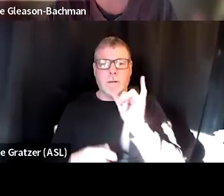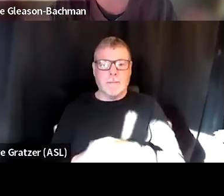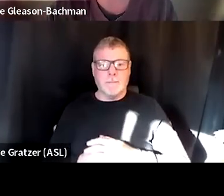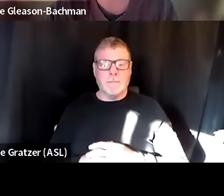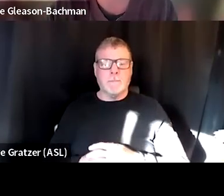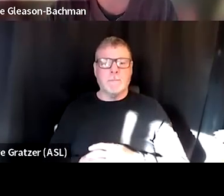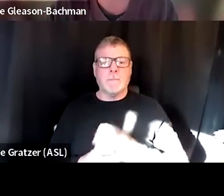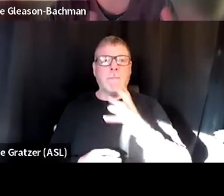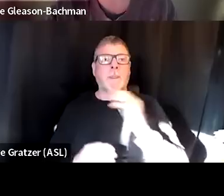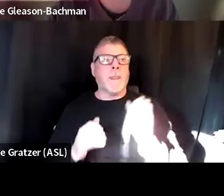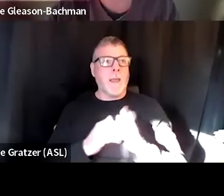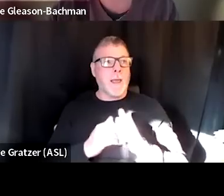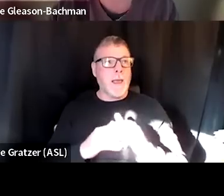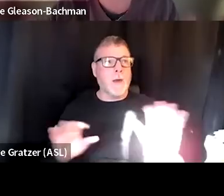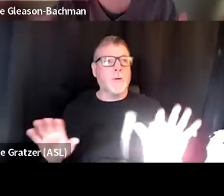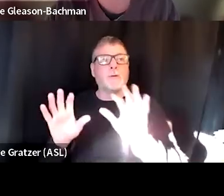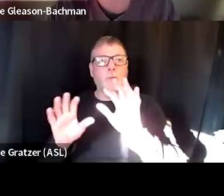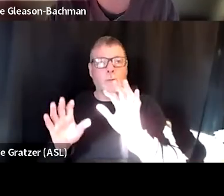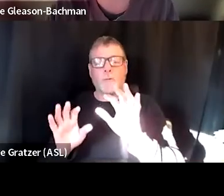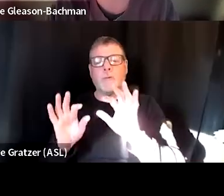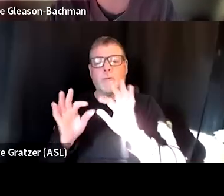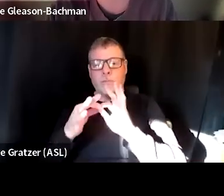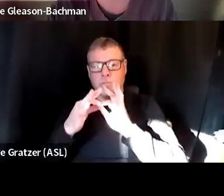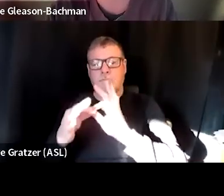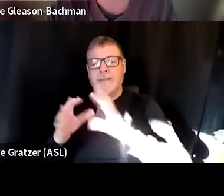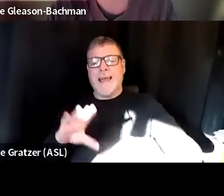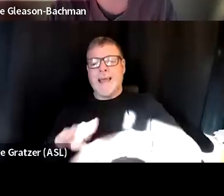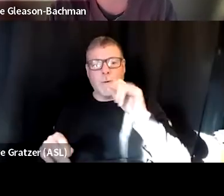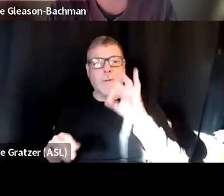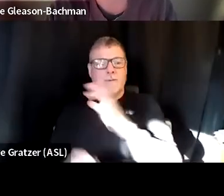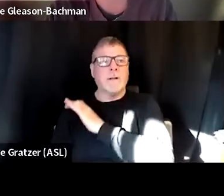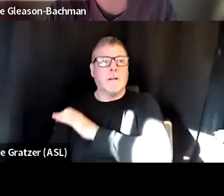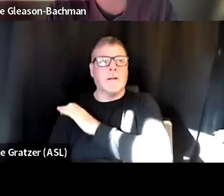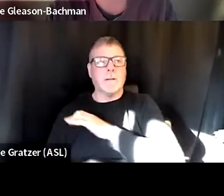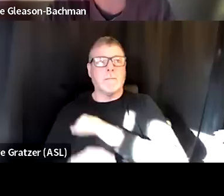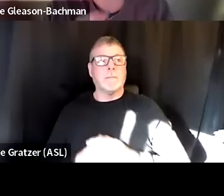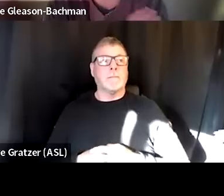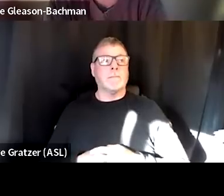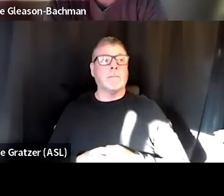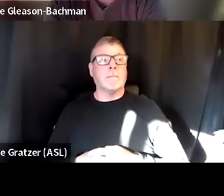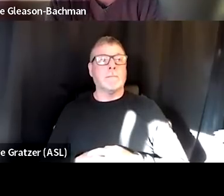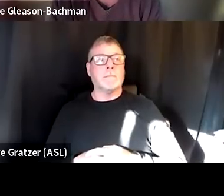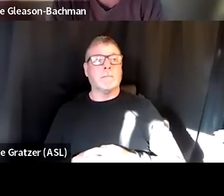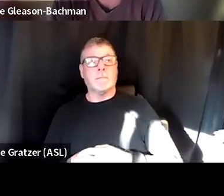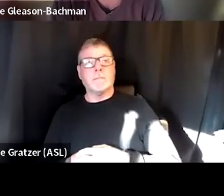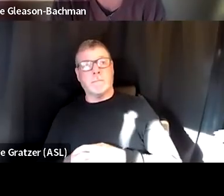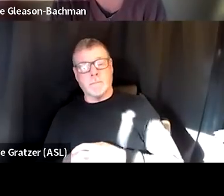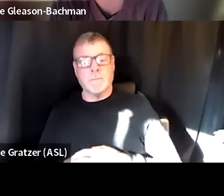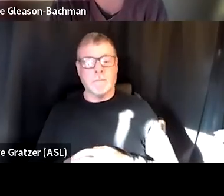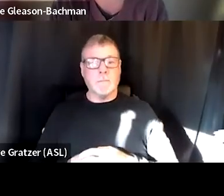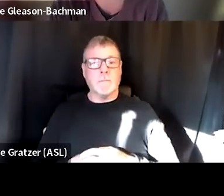kind of how to do long-acting injectables outside of a clinic setting. For us, it's just,